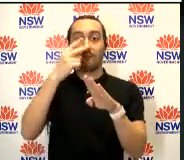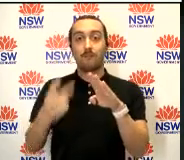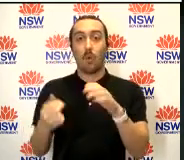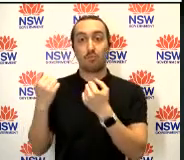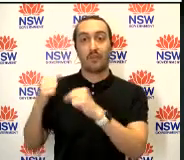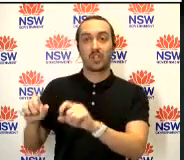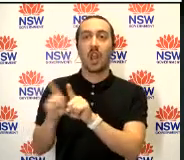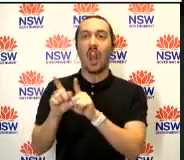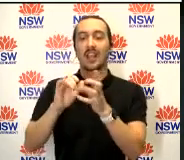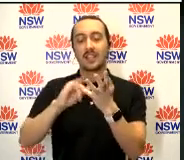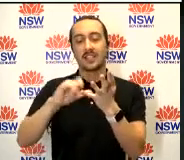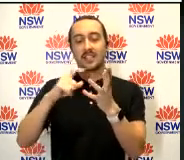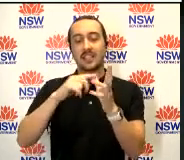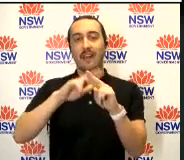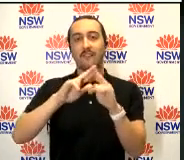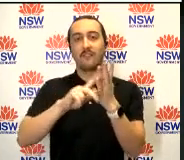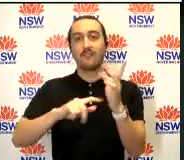complete the task safely.